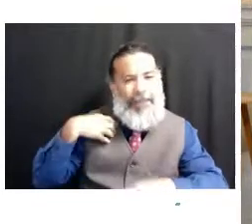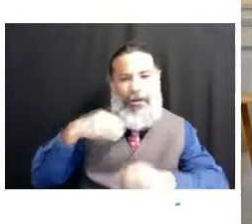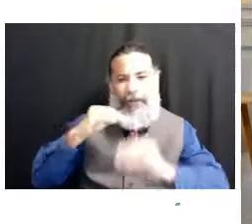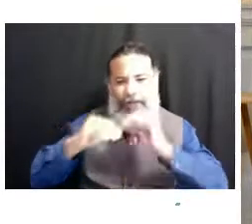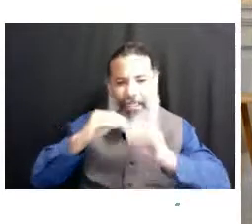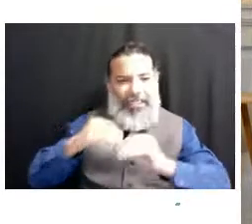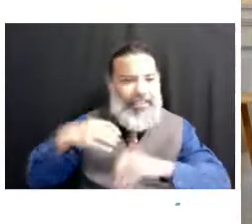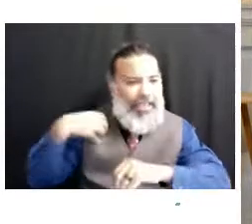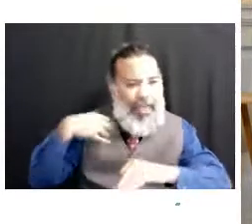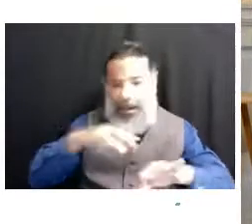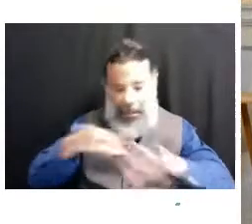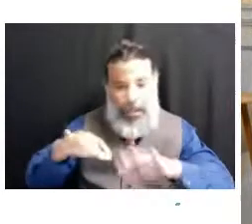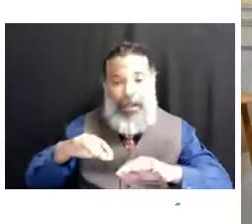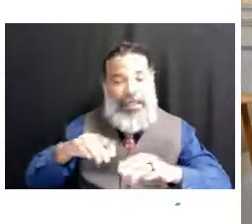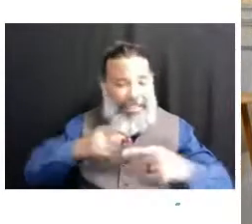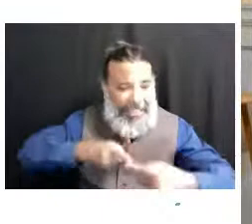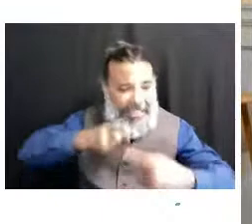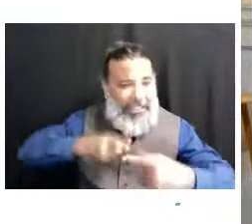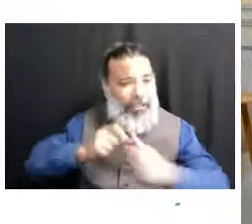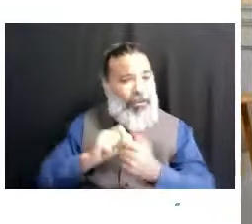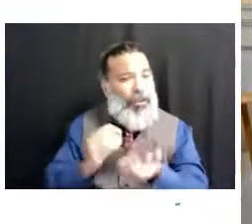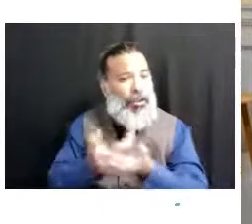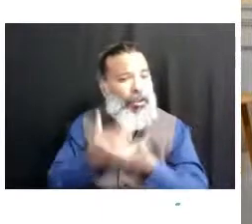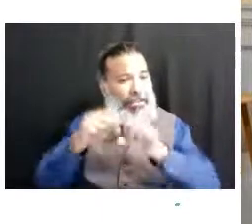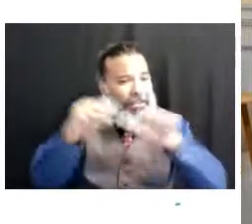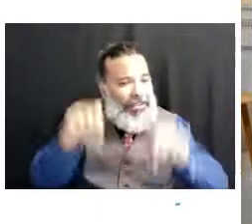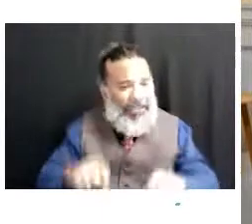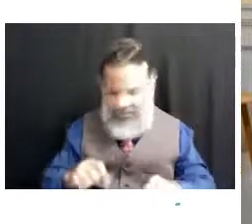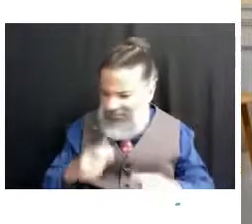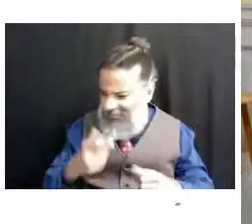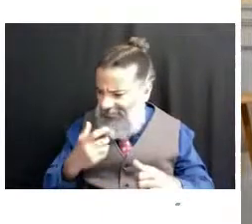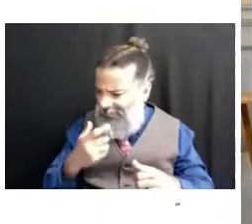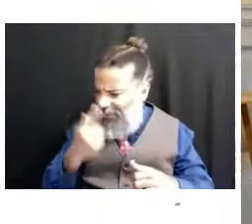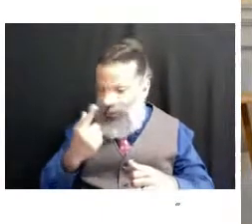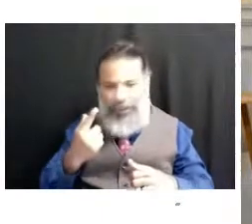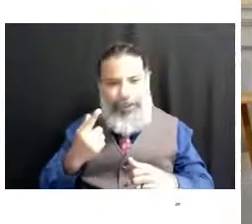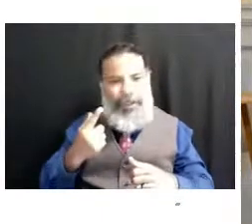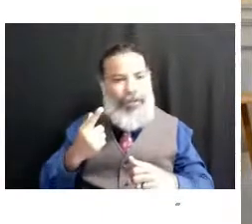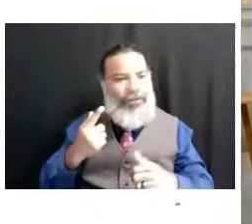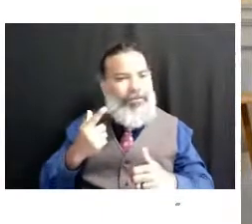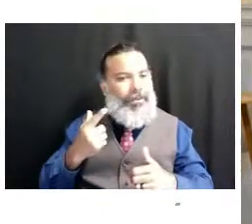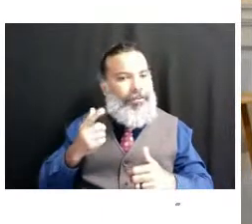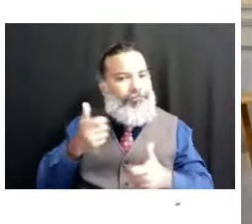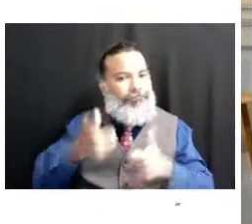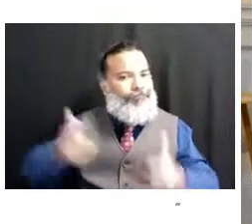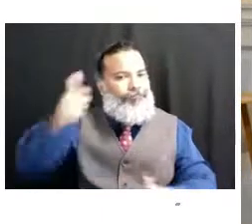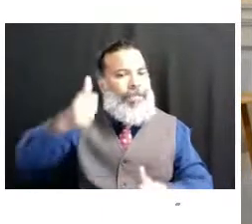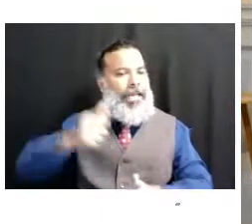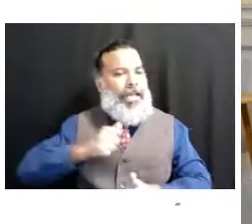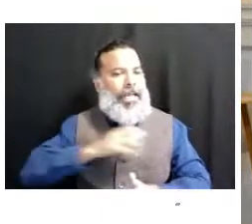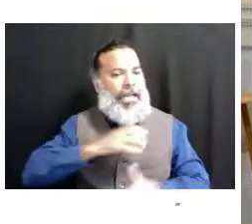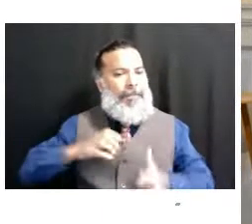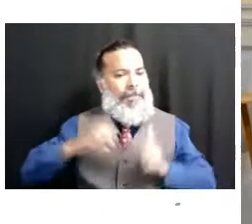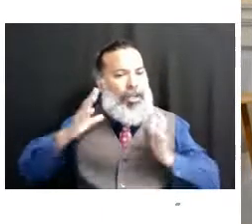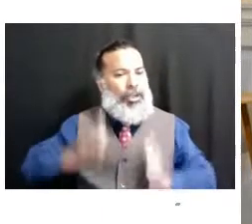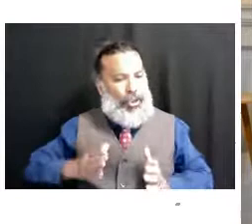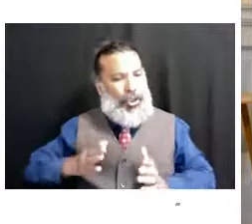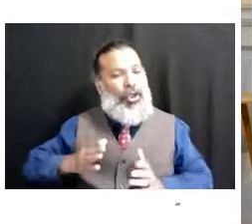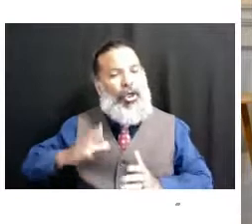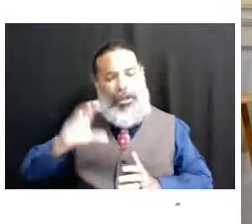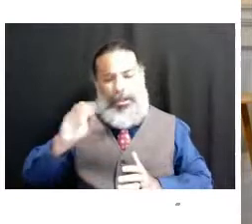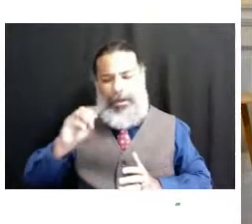trouble with this new system. There was a commissioner who was in charge of the buildings,